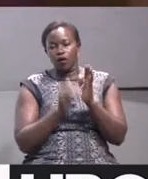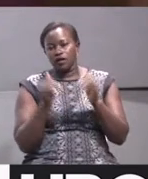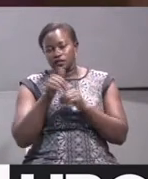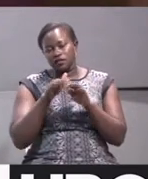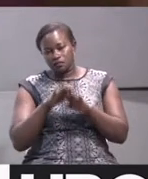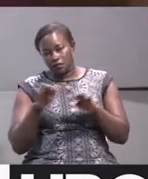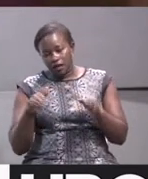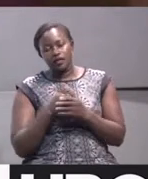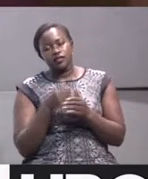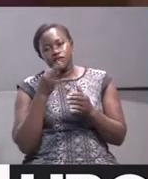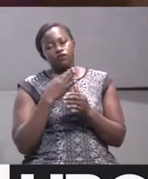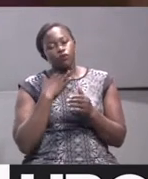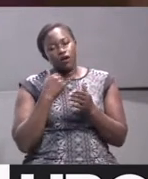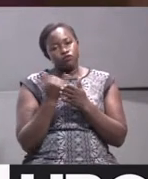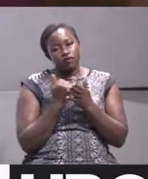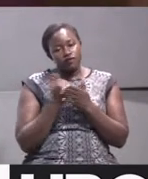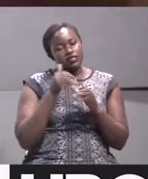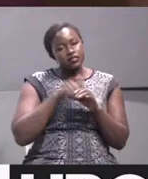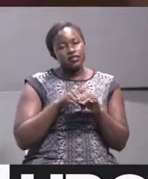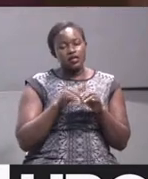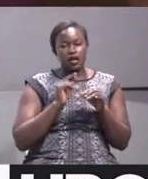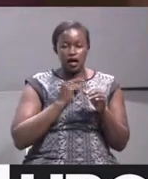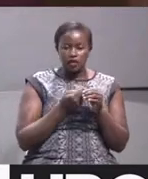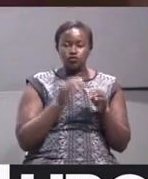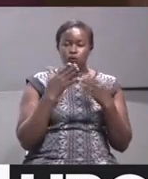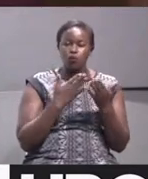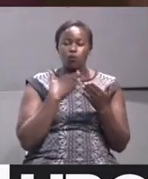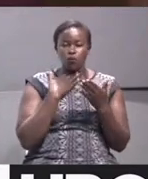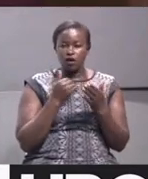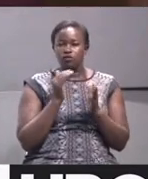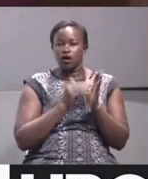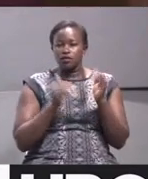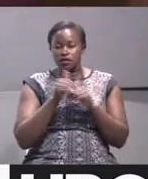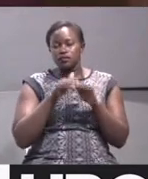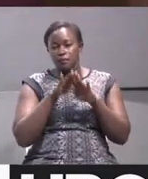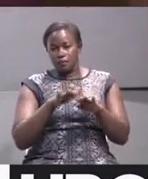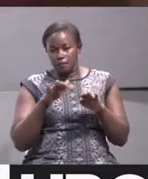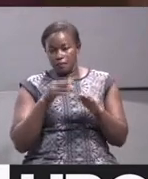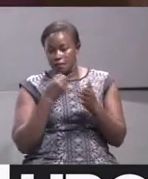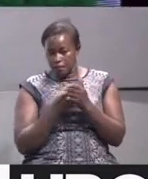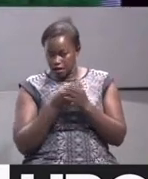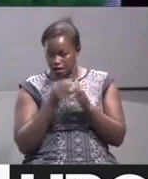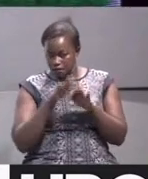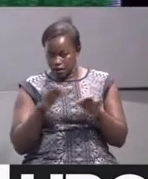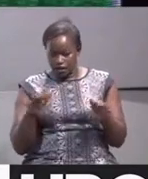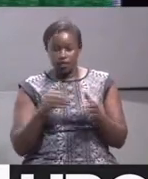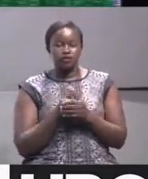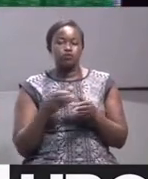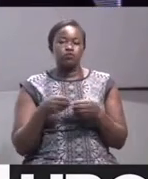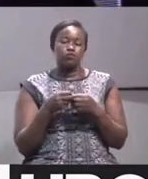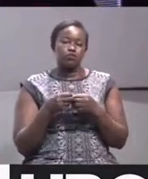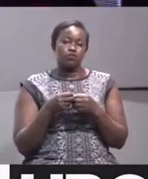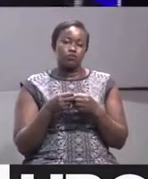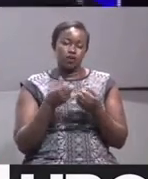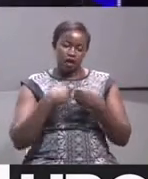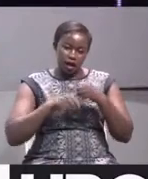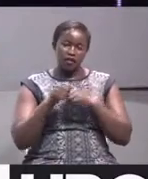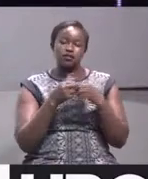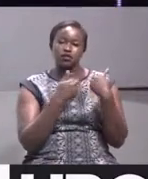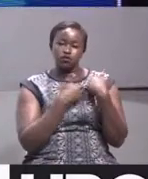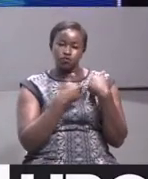invest in us or you want to access the money market, we play a role in that respect. So that